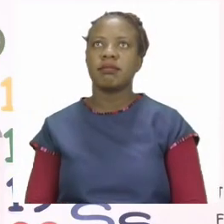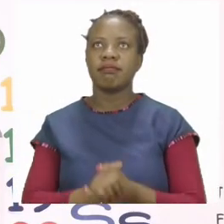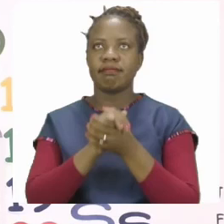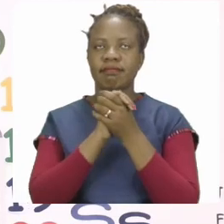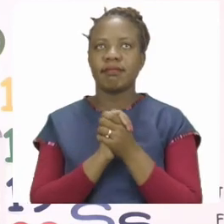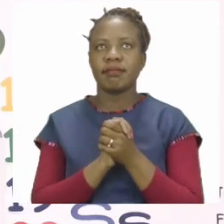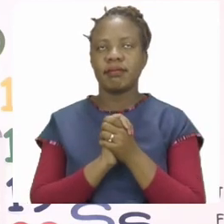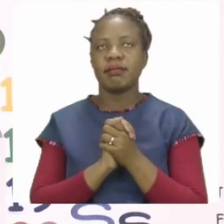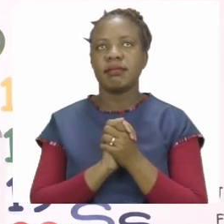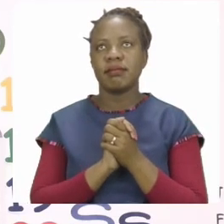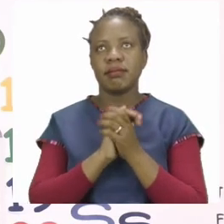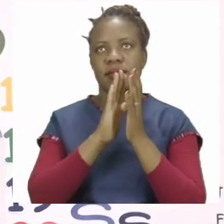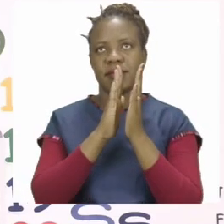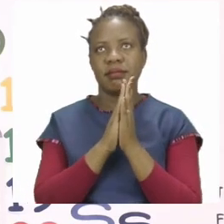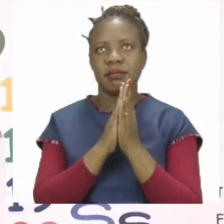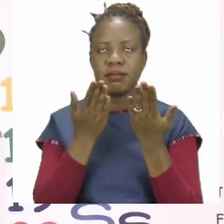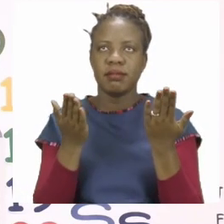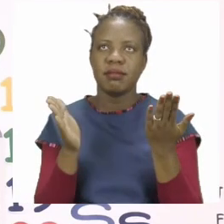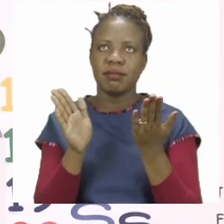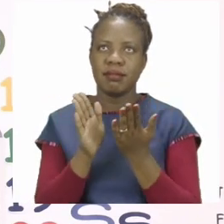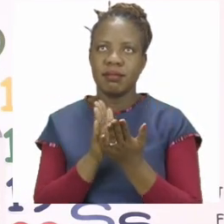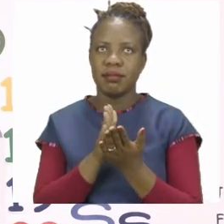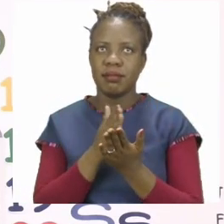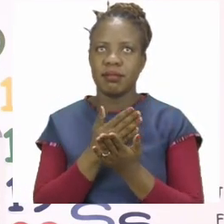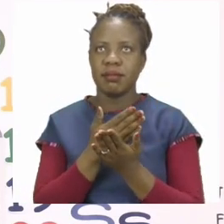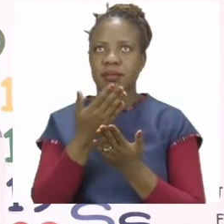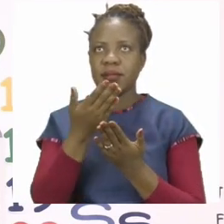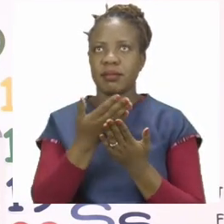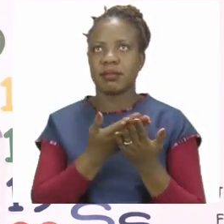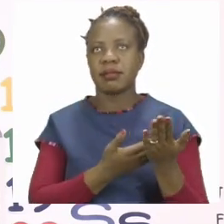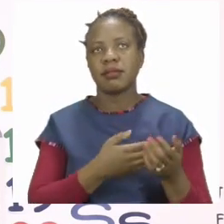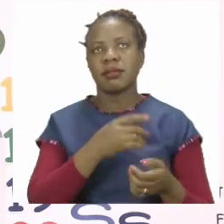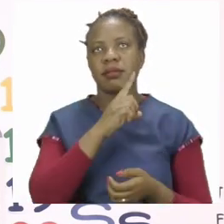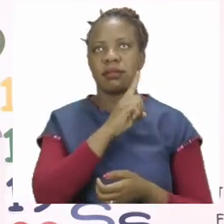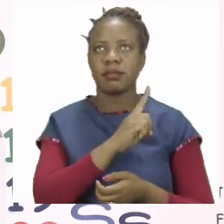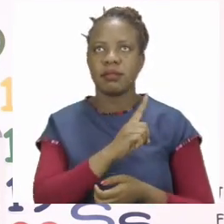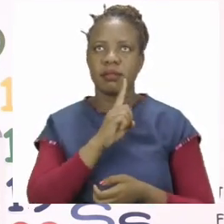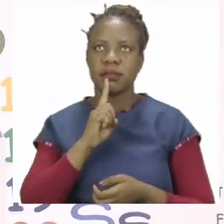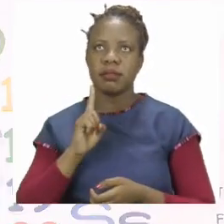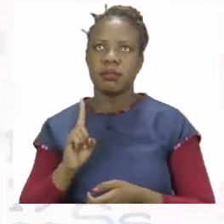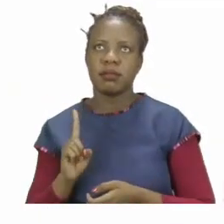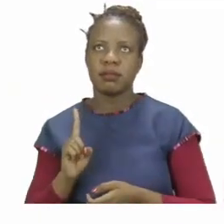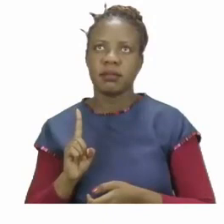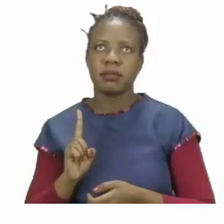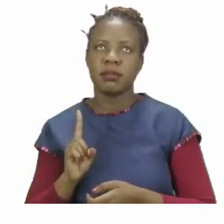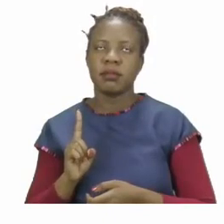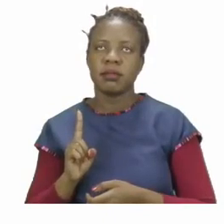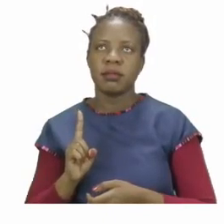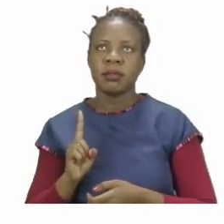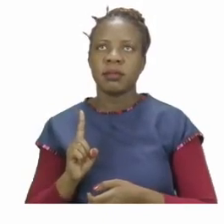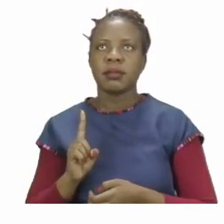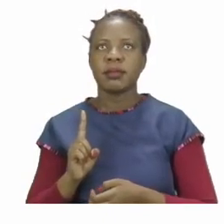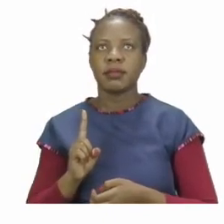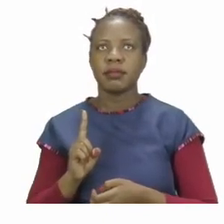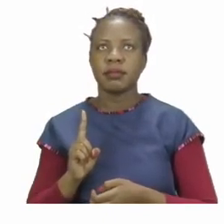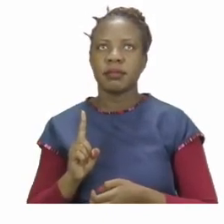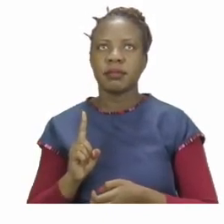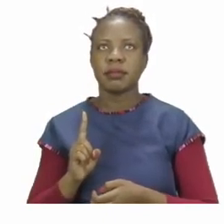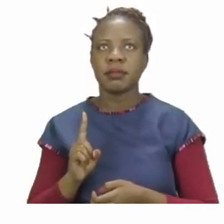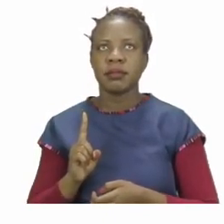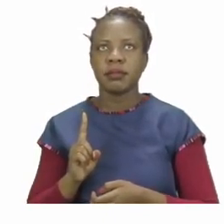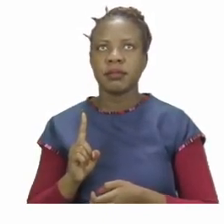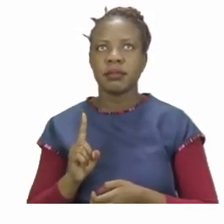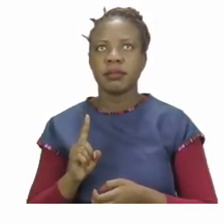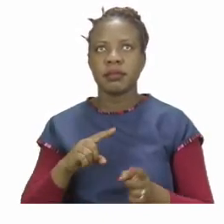In this part of our lesson, let's start on page 11. Now here we will